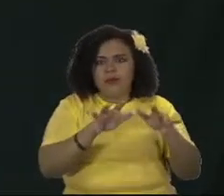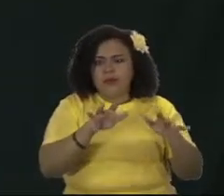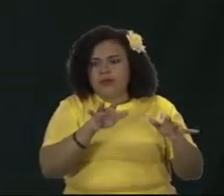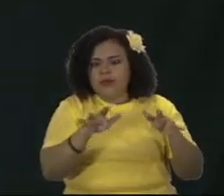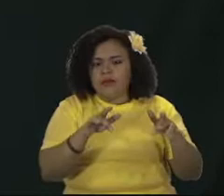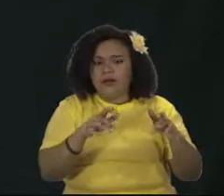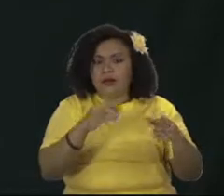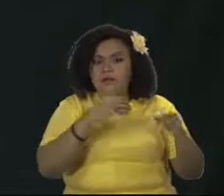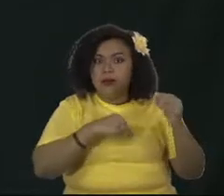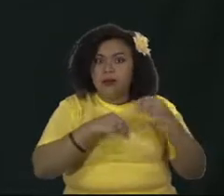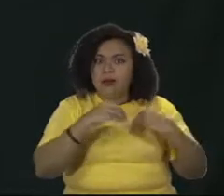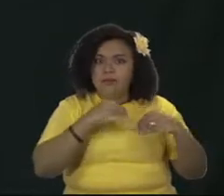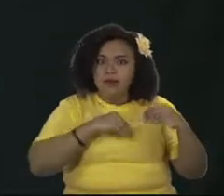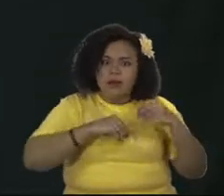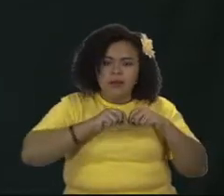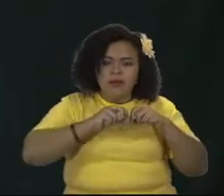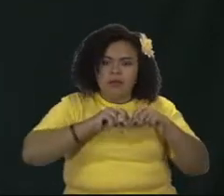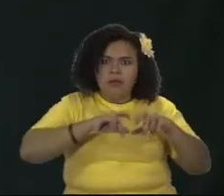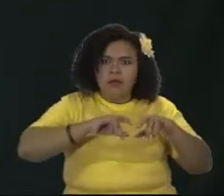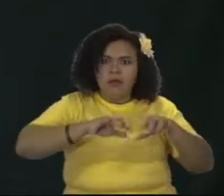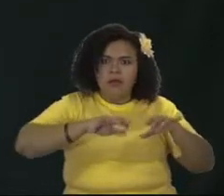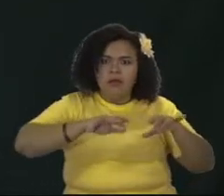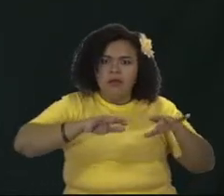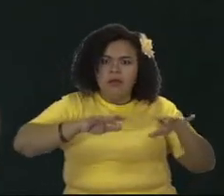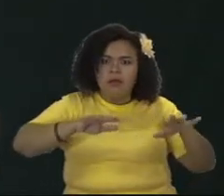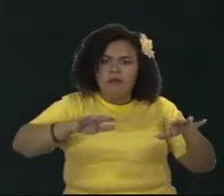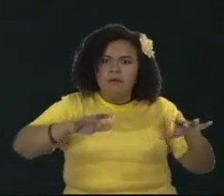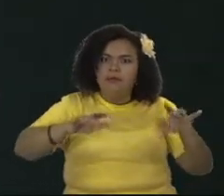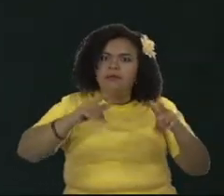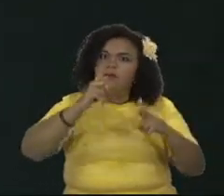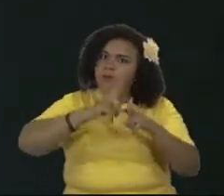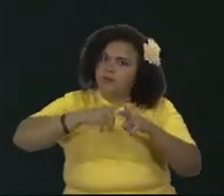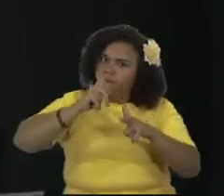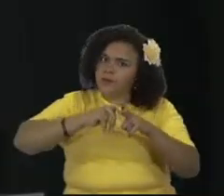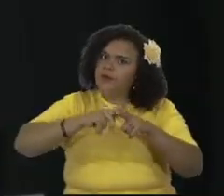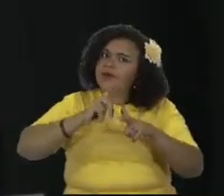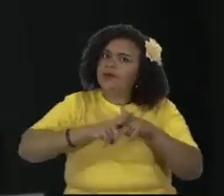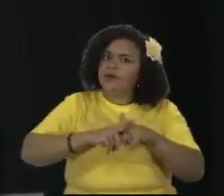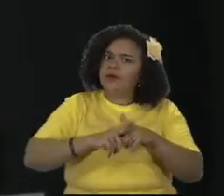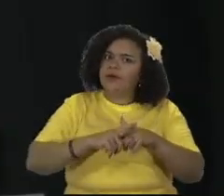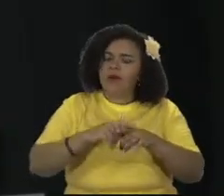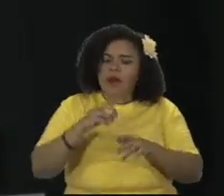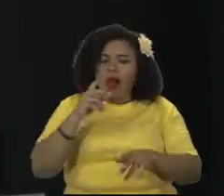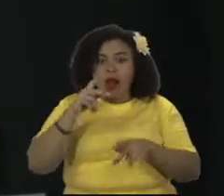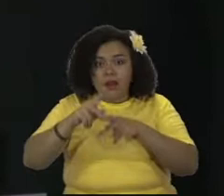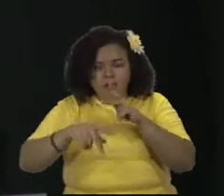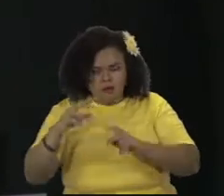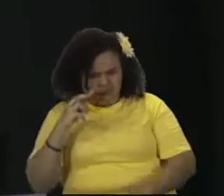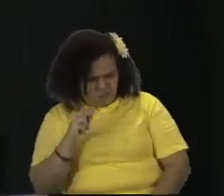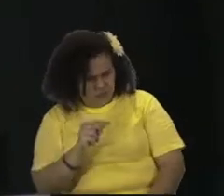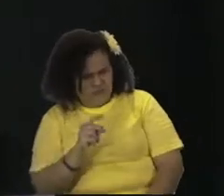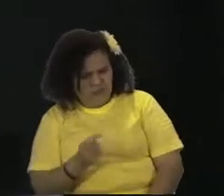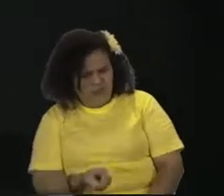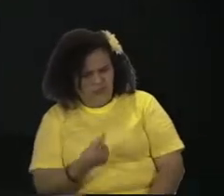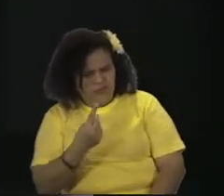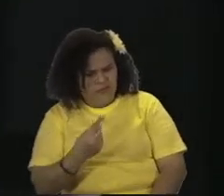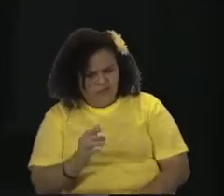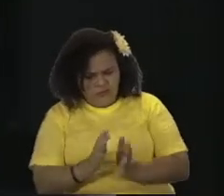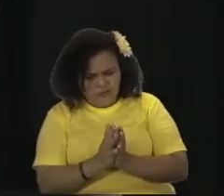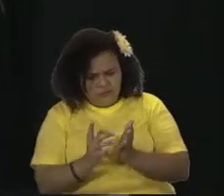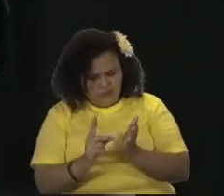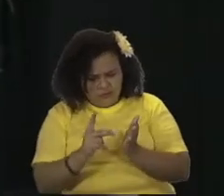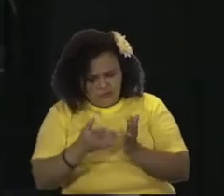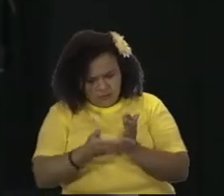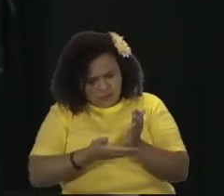is a cancer that may destroy many others. And God's soul, it says that